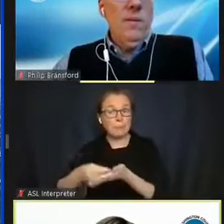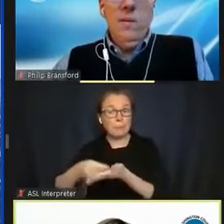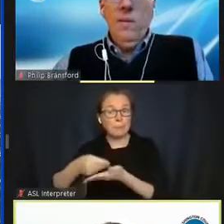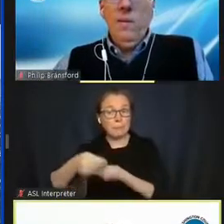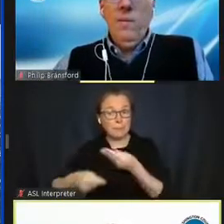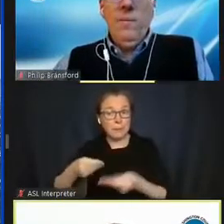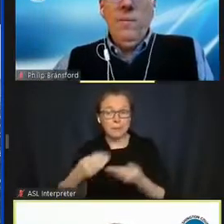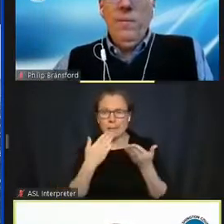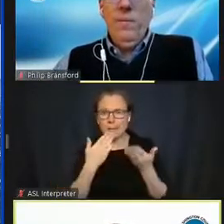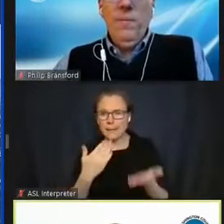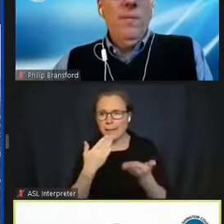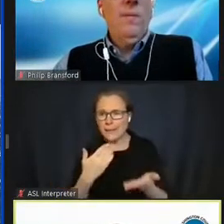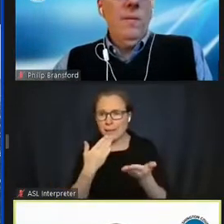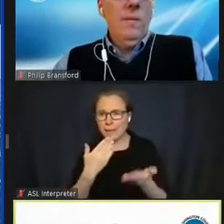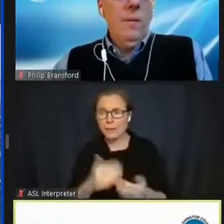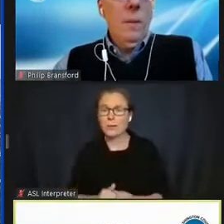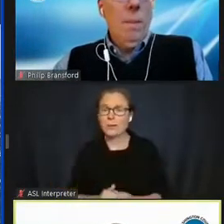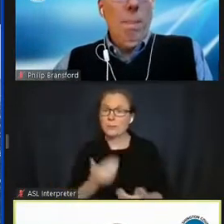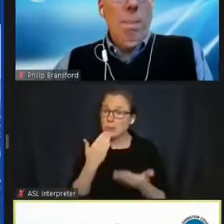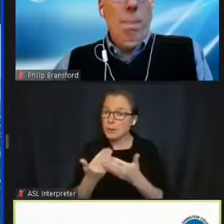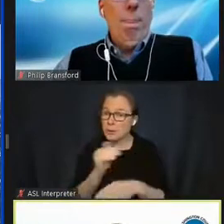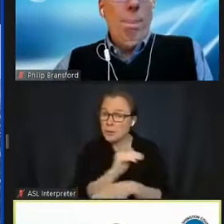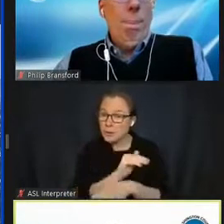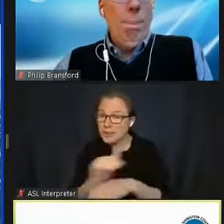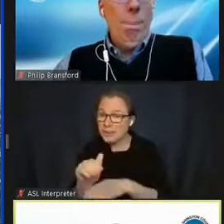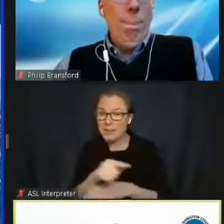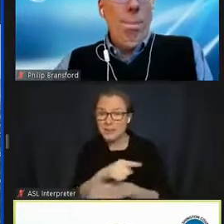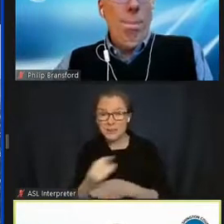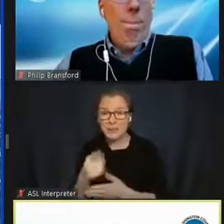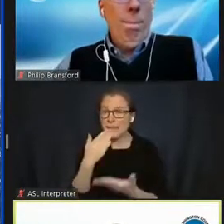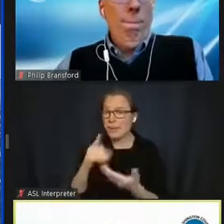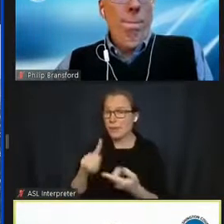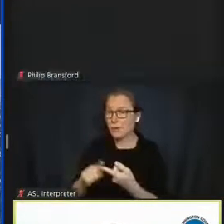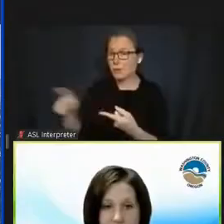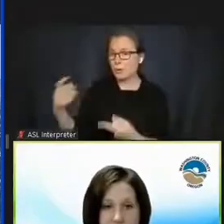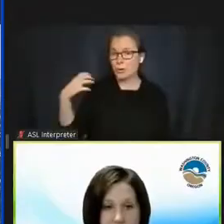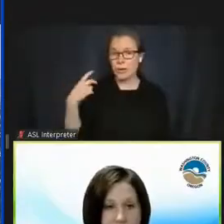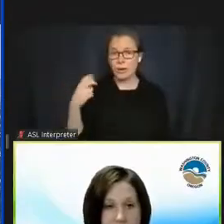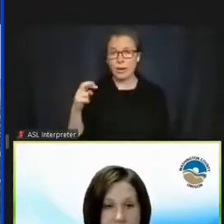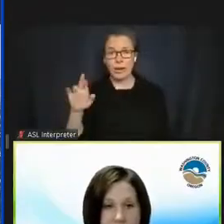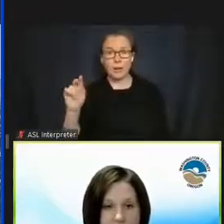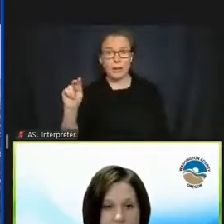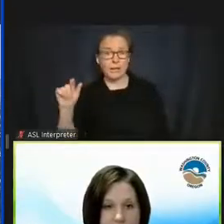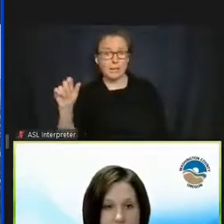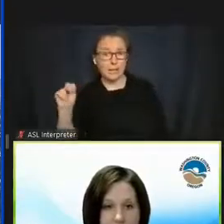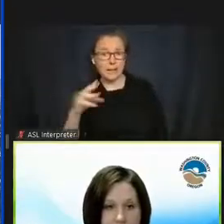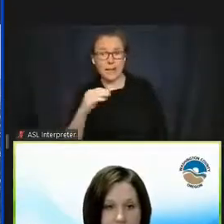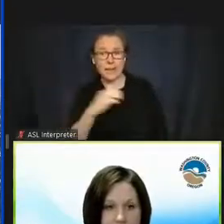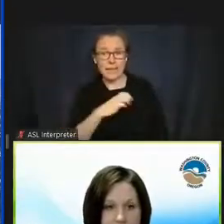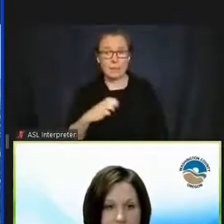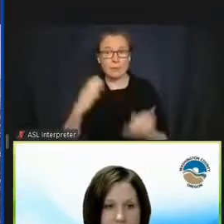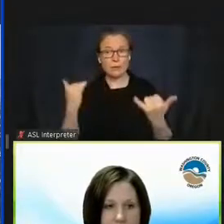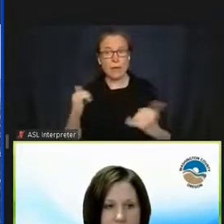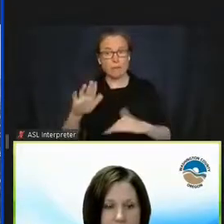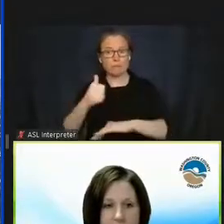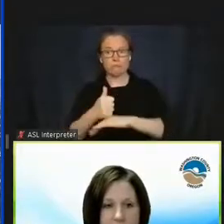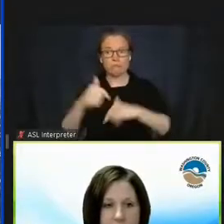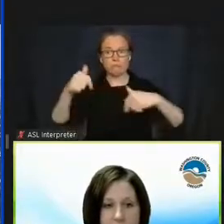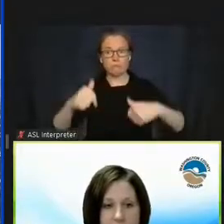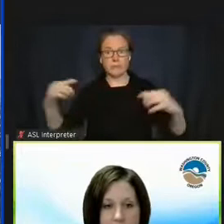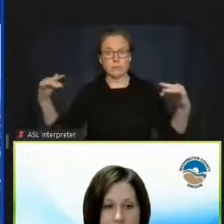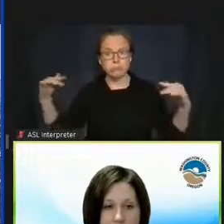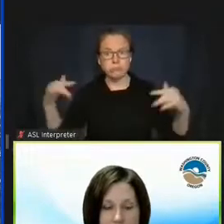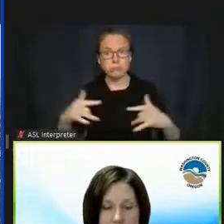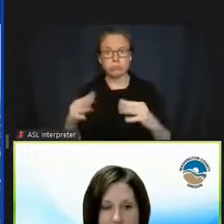Thank you, Philip. Good evening. Thank you, Chair Harrington and commissioners, for convening this town hall and for